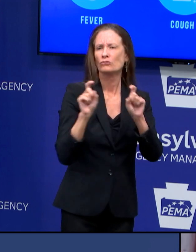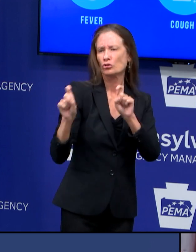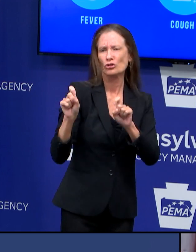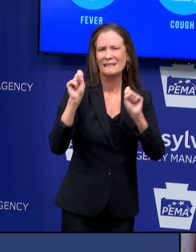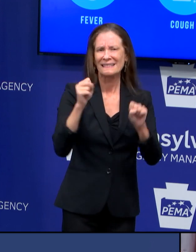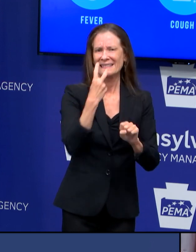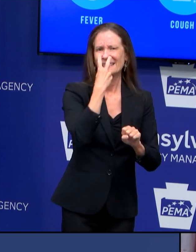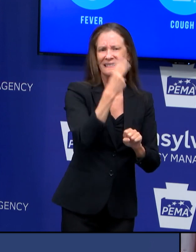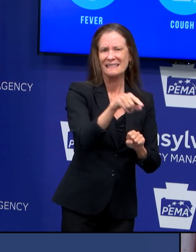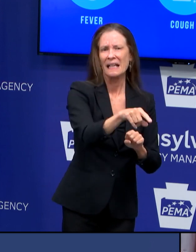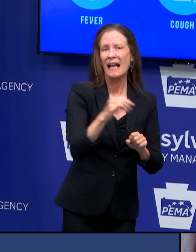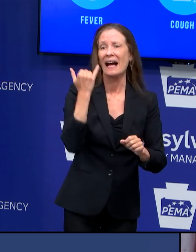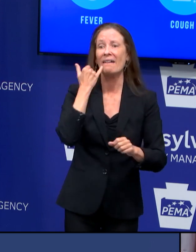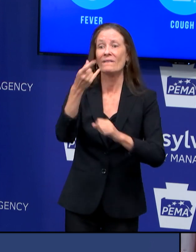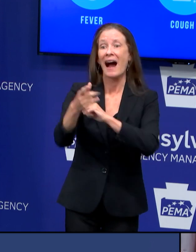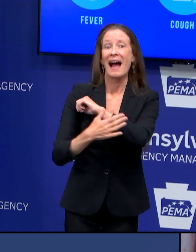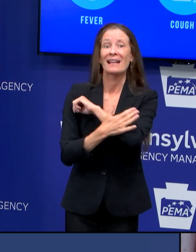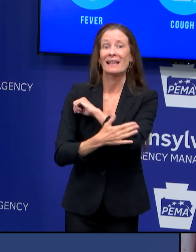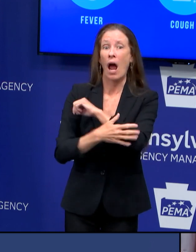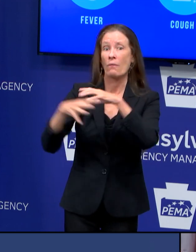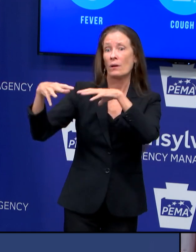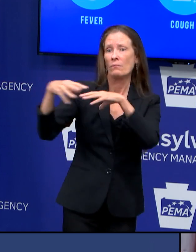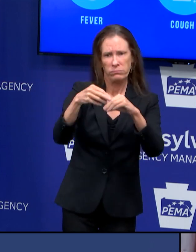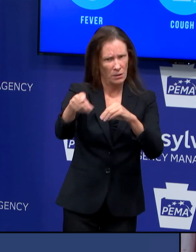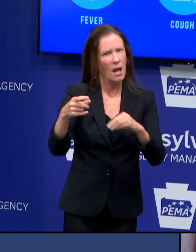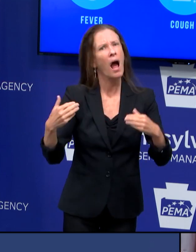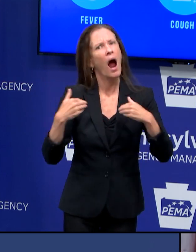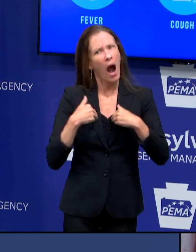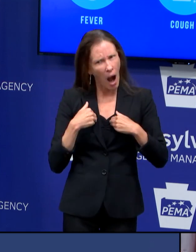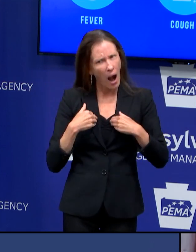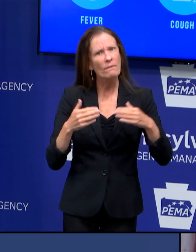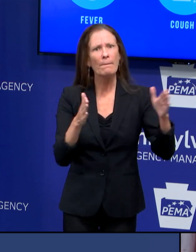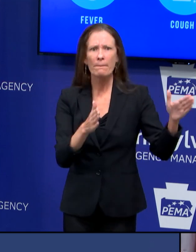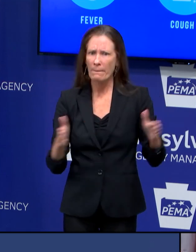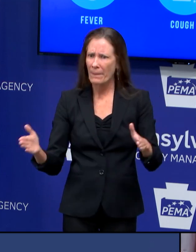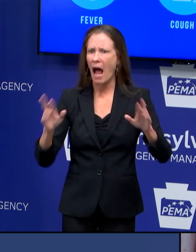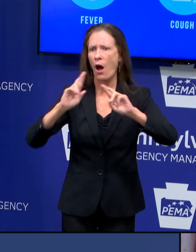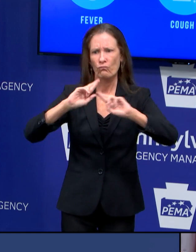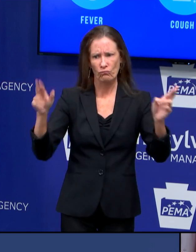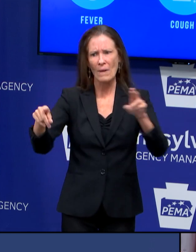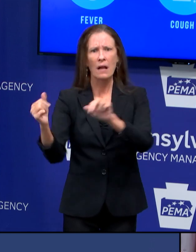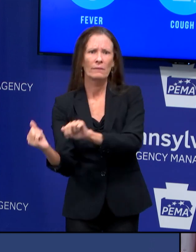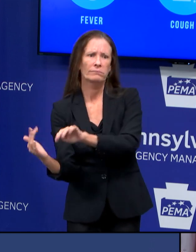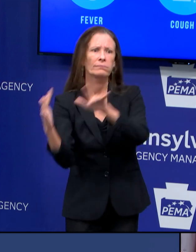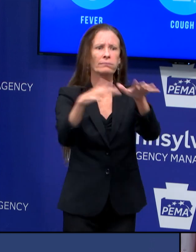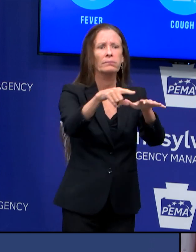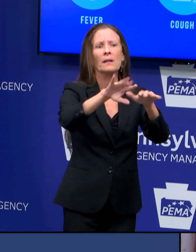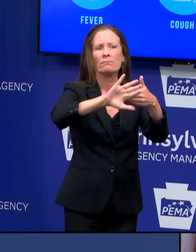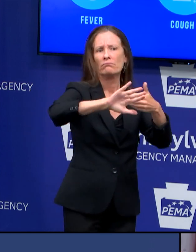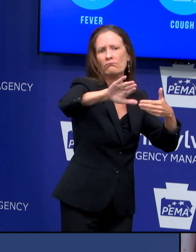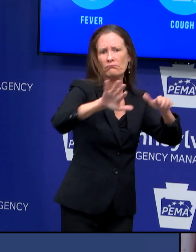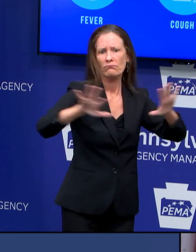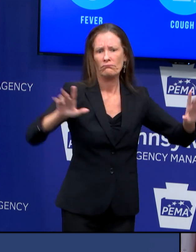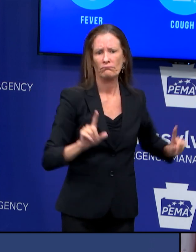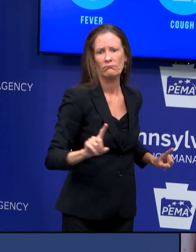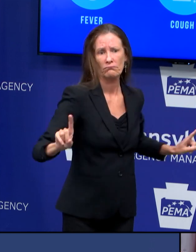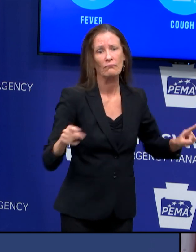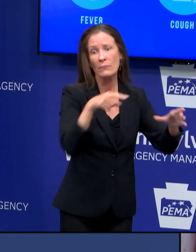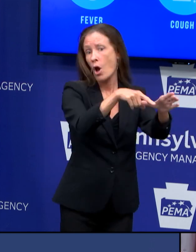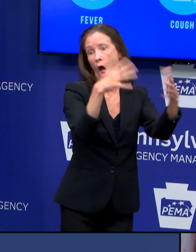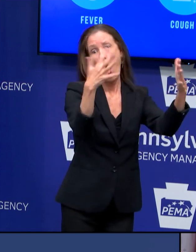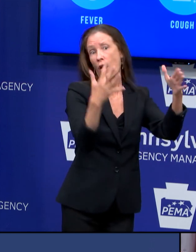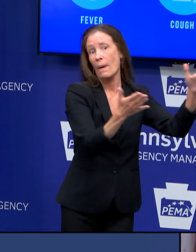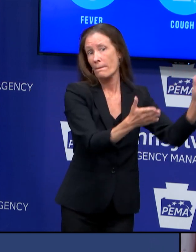them. They do have plans, and they do have plans for social distancing should they need to open those. Anything else? Yes, one